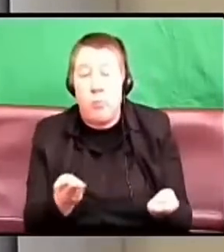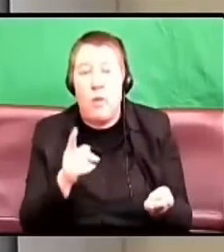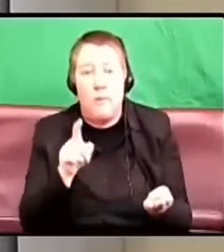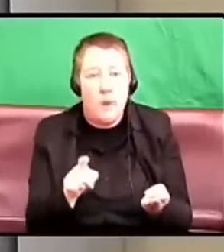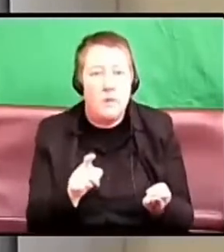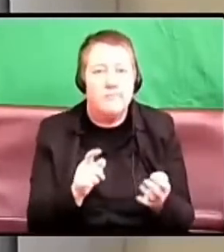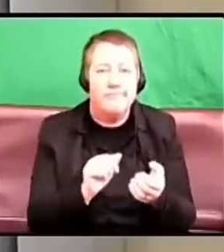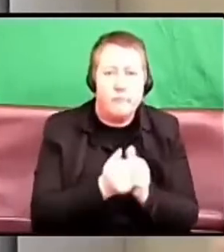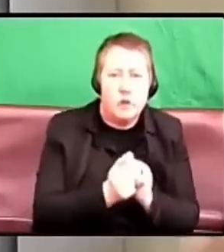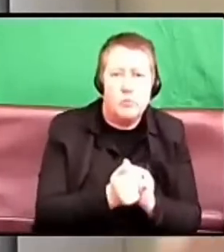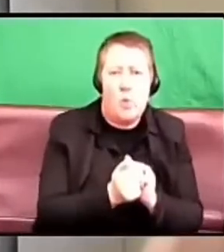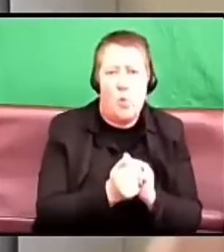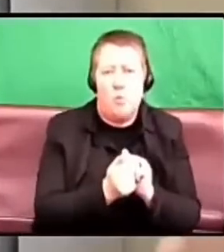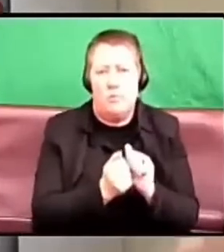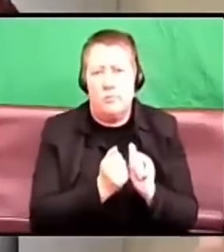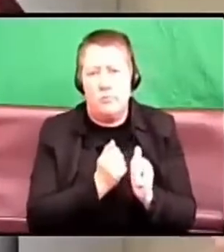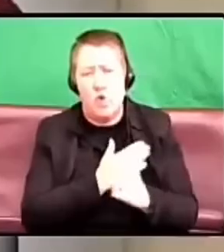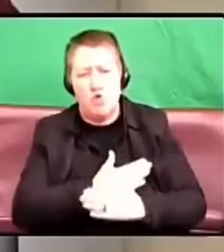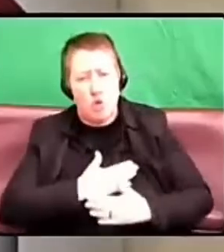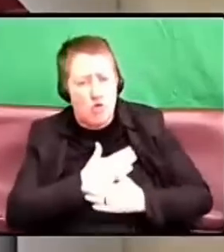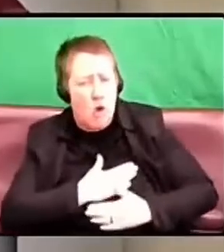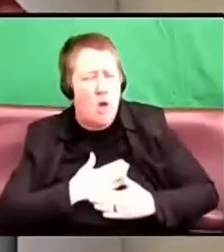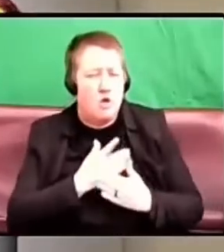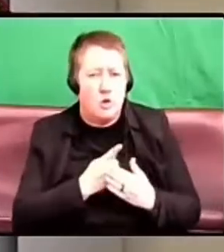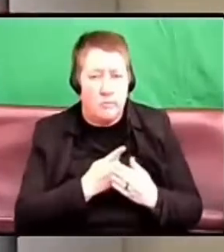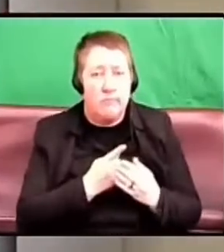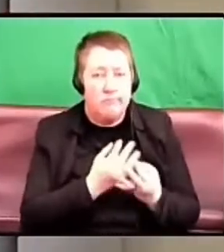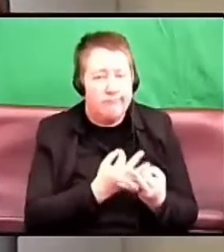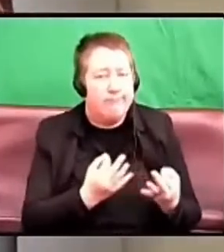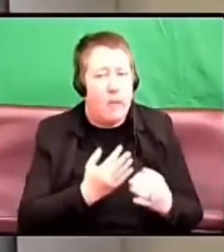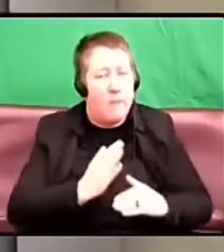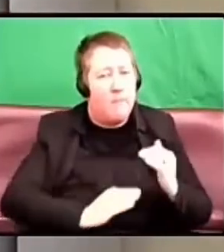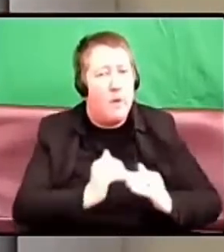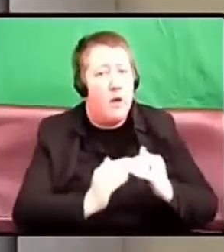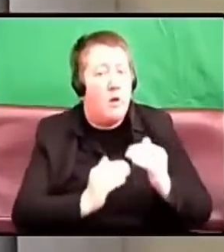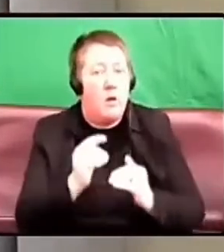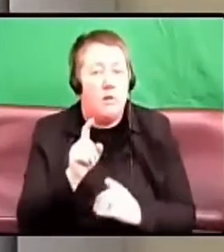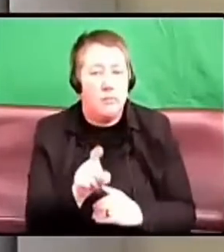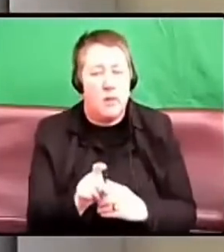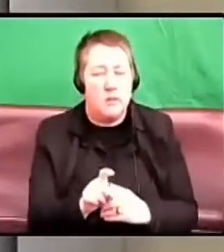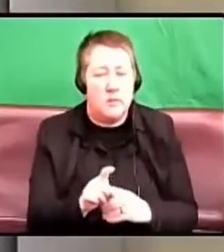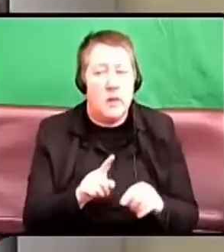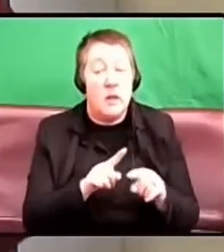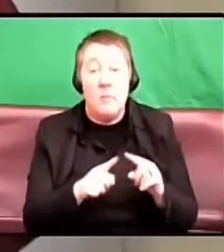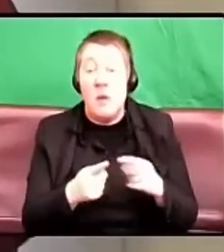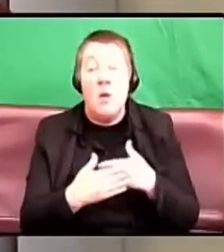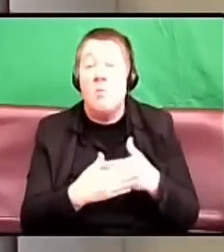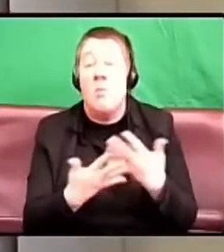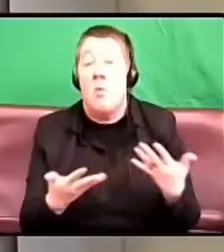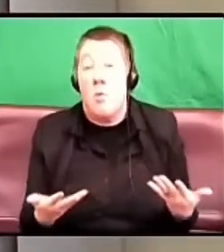facilities for sporting and recreation that you mentioned earlier on. But more than this,